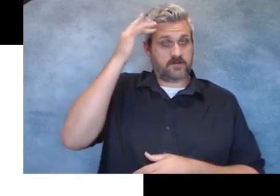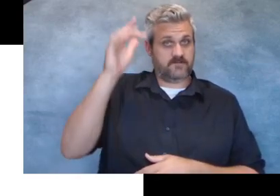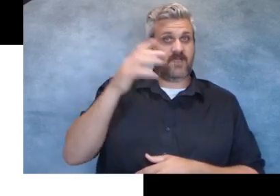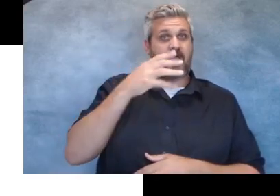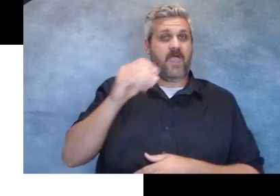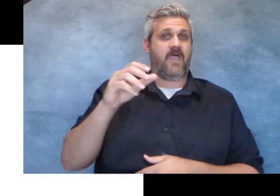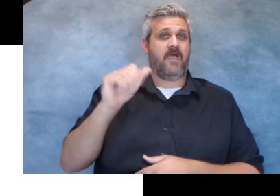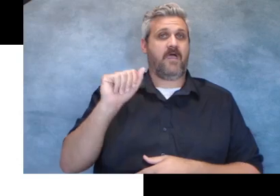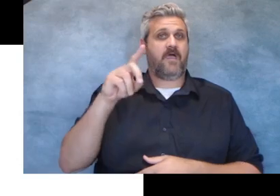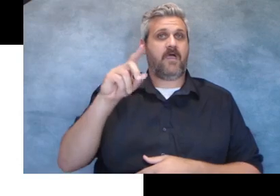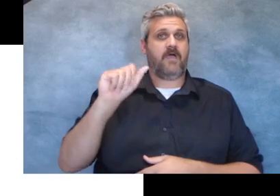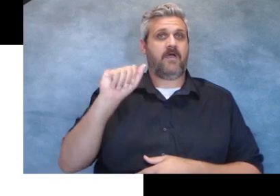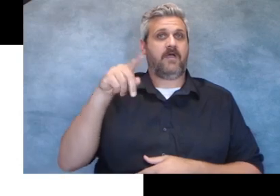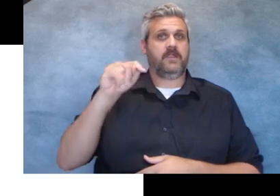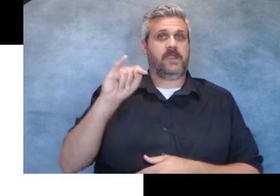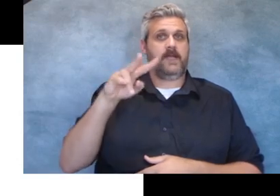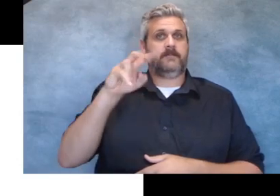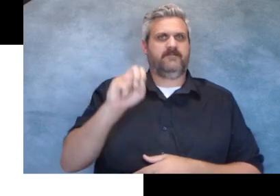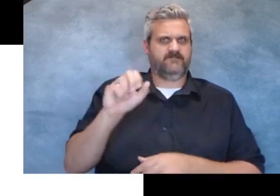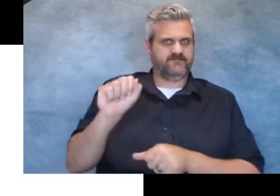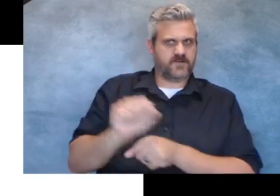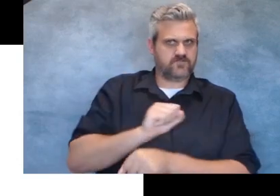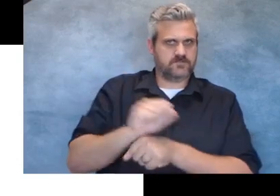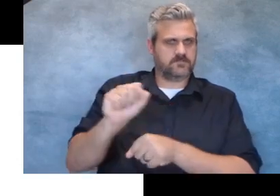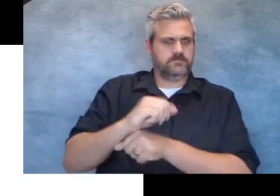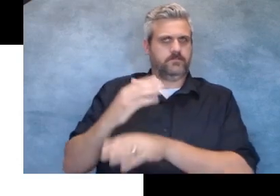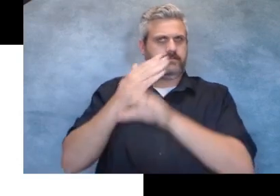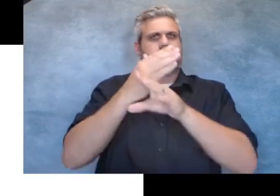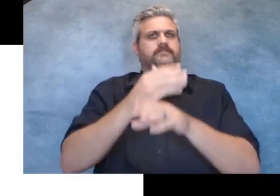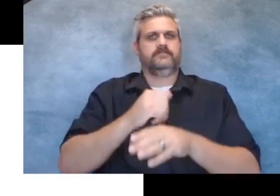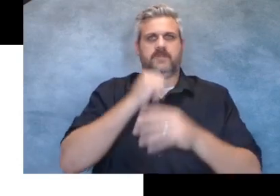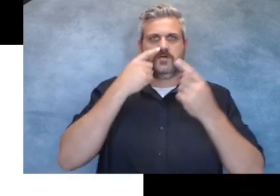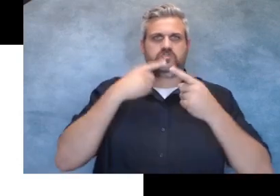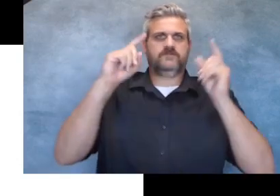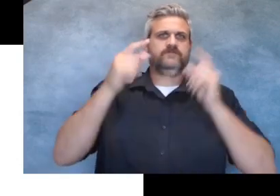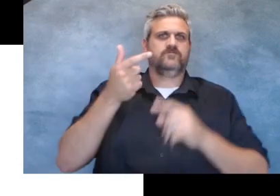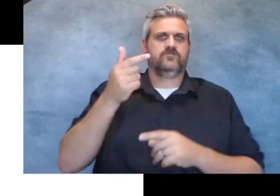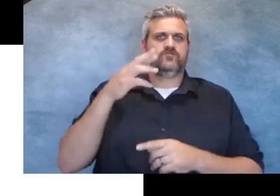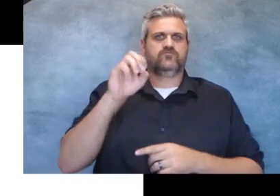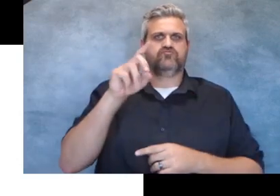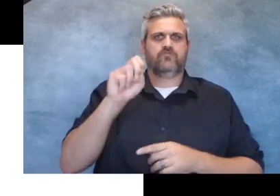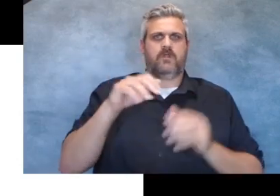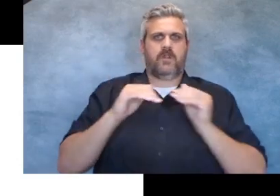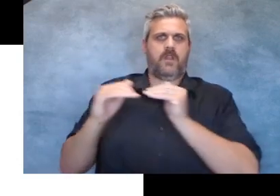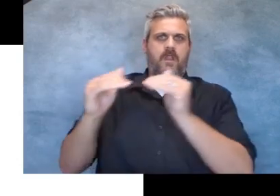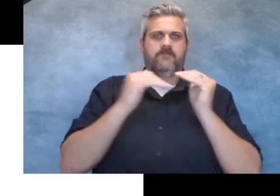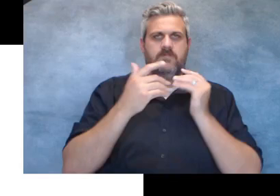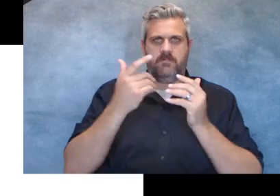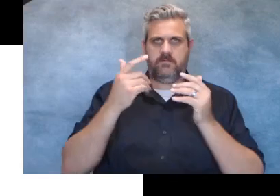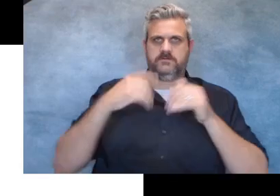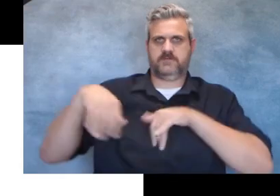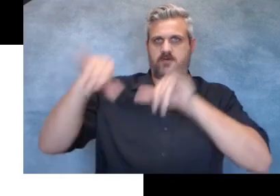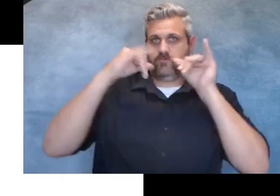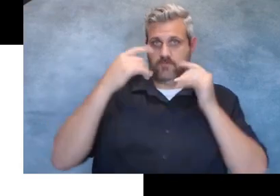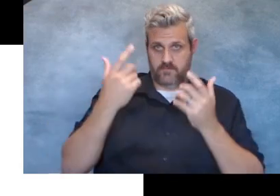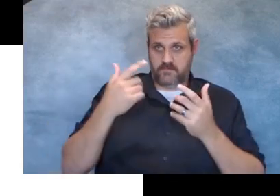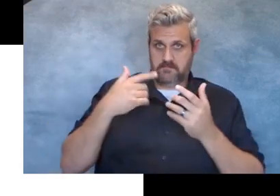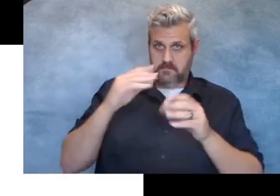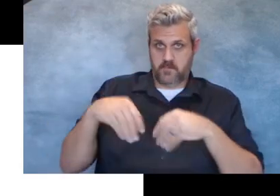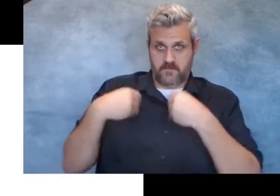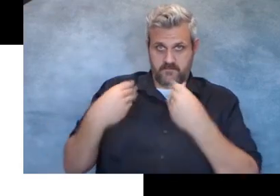functioning, preventing them from attaining grade level achievement standards, even with program modifications